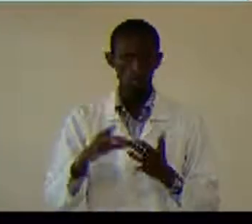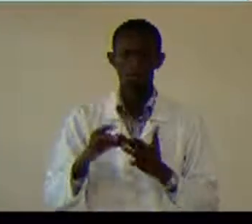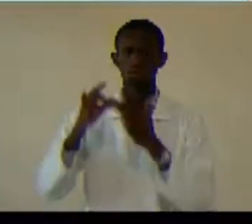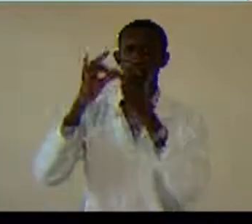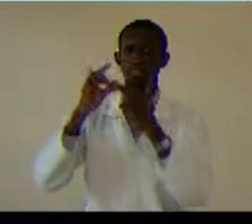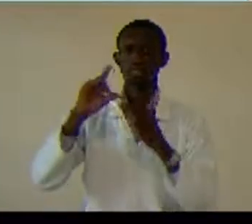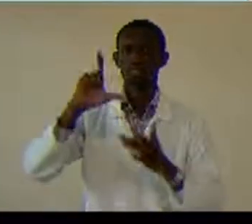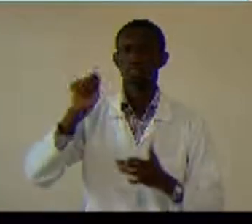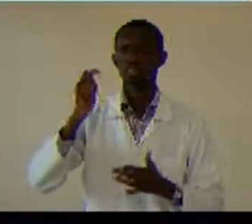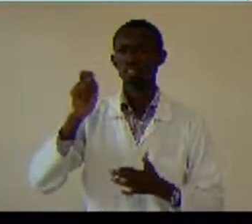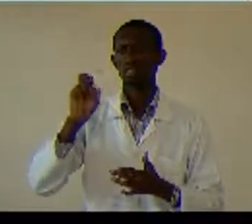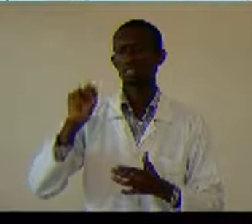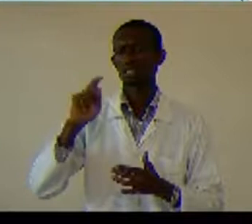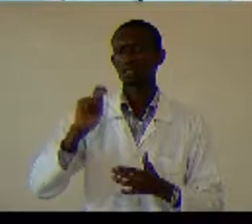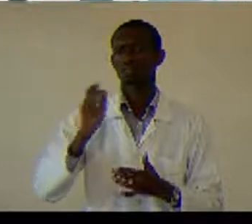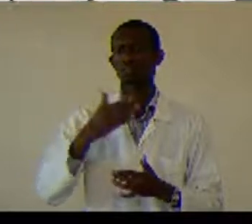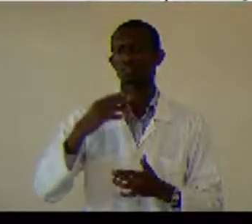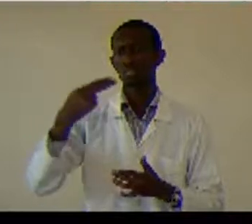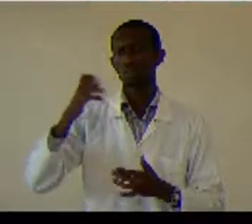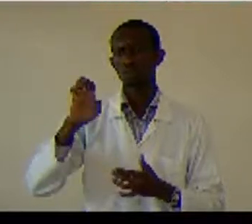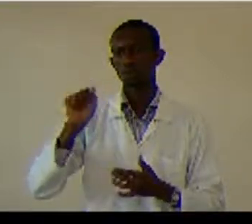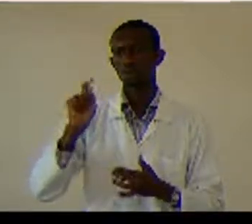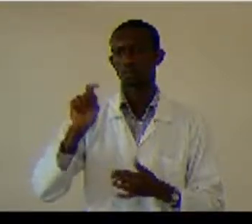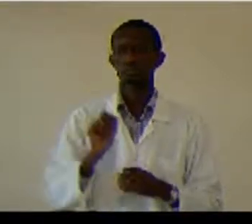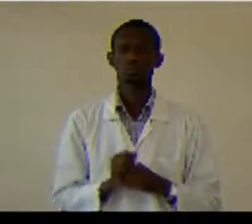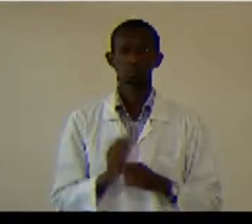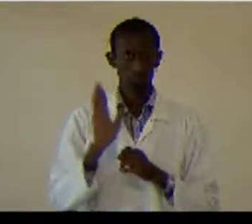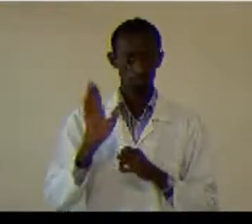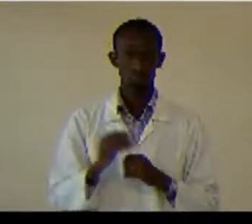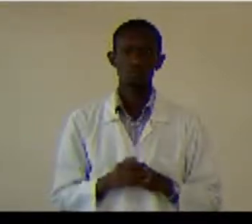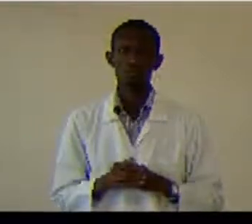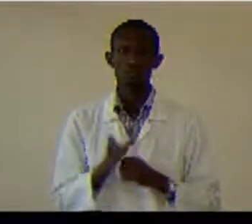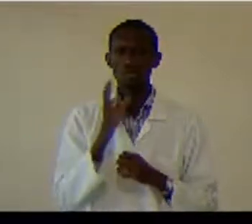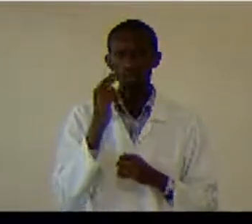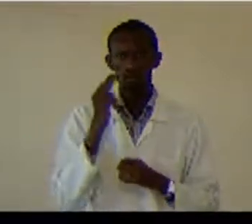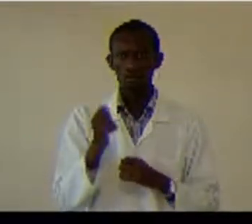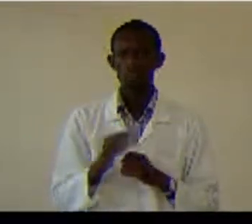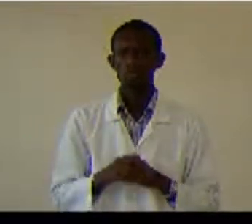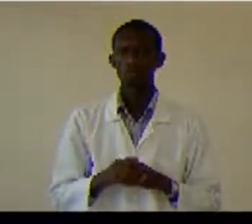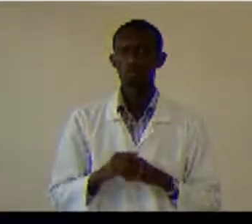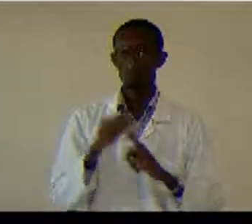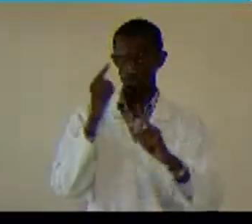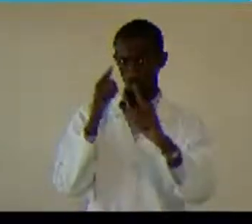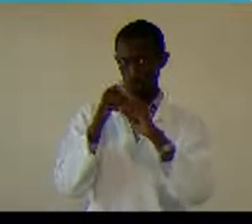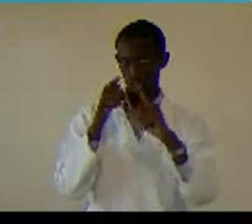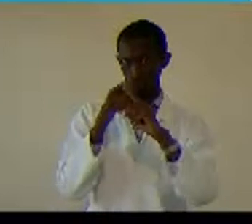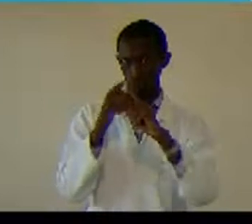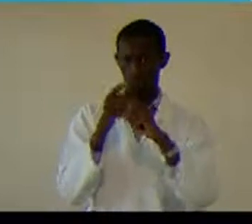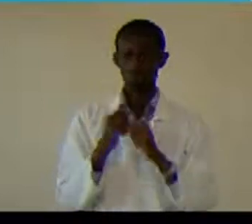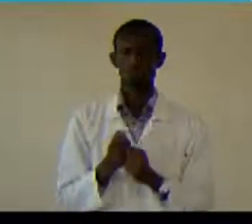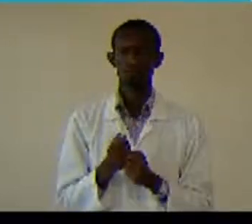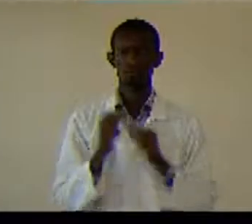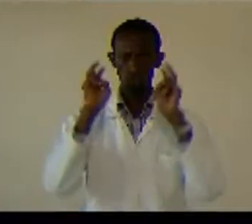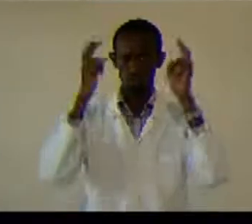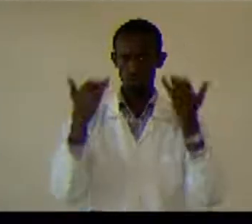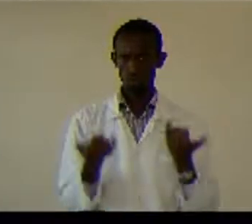at today. And so, let's introduce our learning objectives today. What should